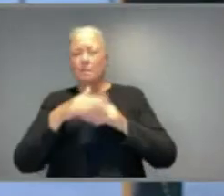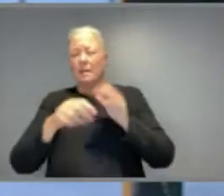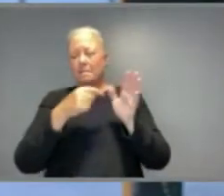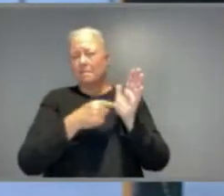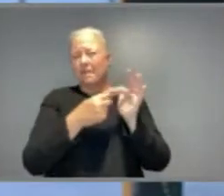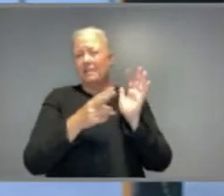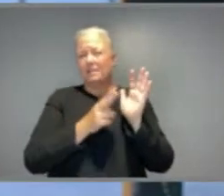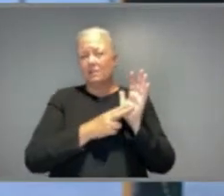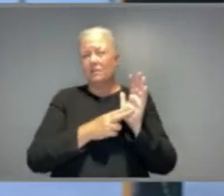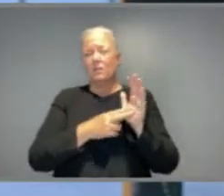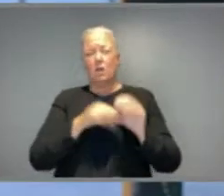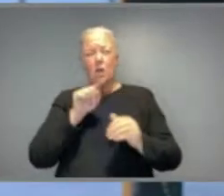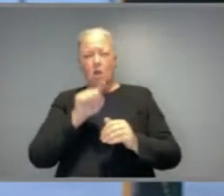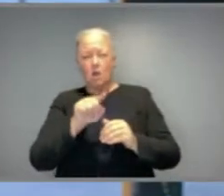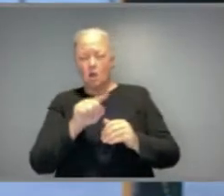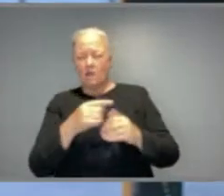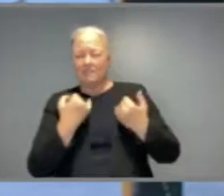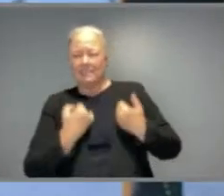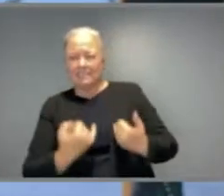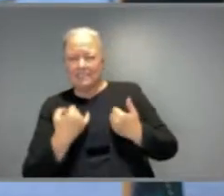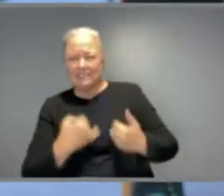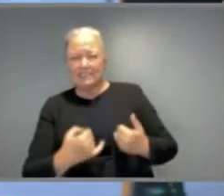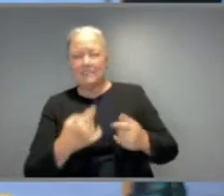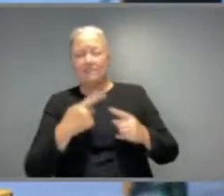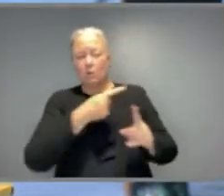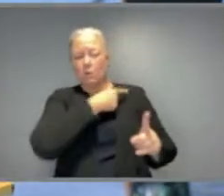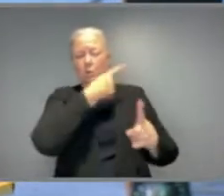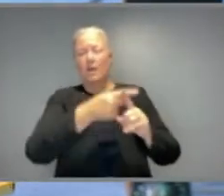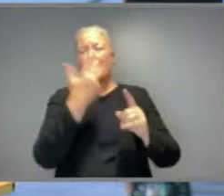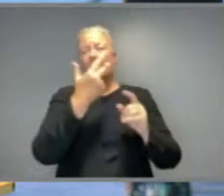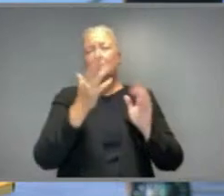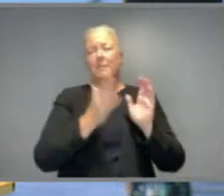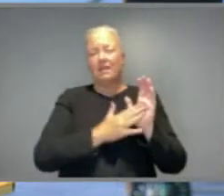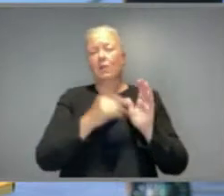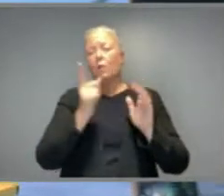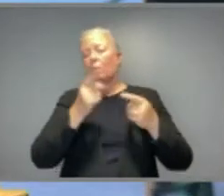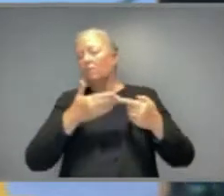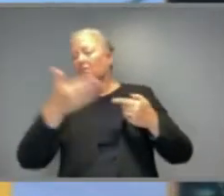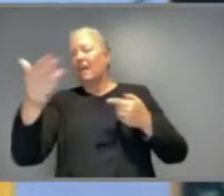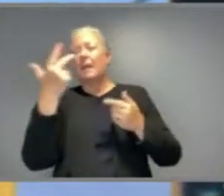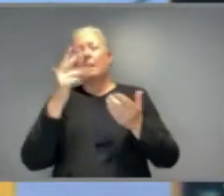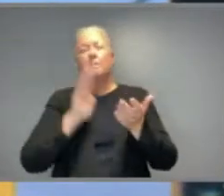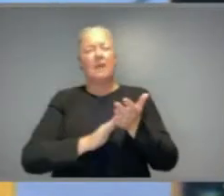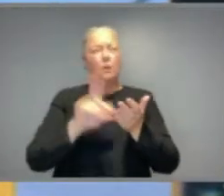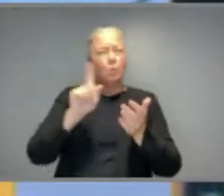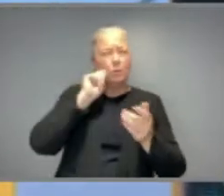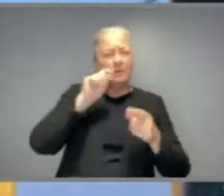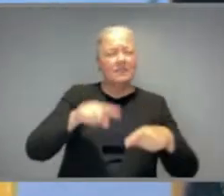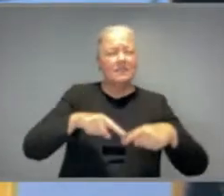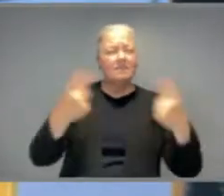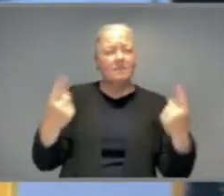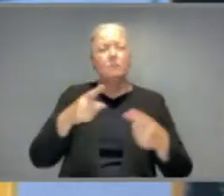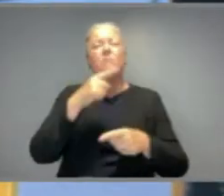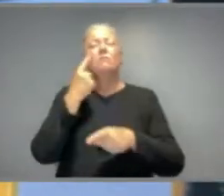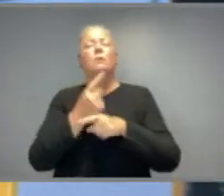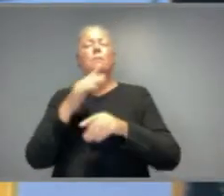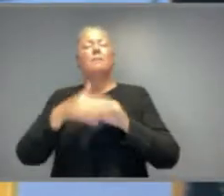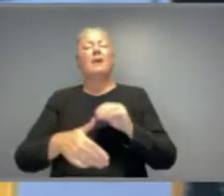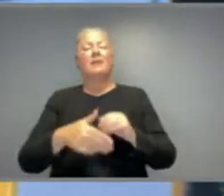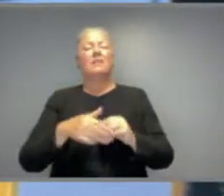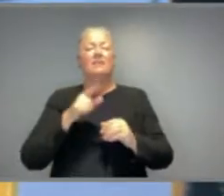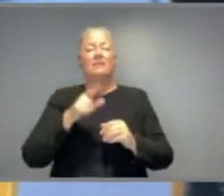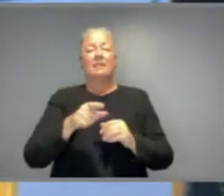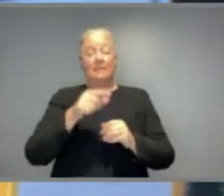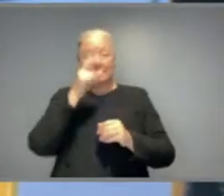months. The pattern over the next 18 months will be different. You've talked about youth being peak transmitters.